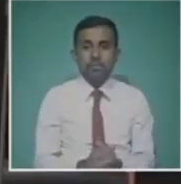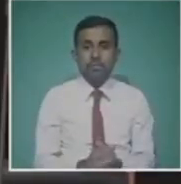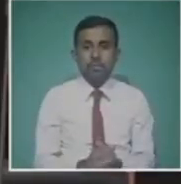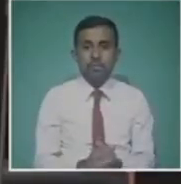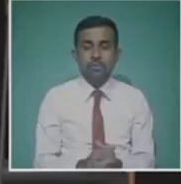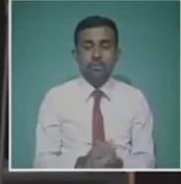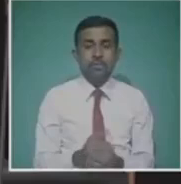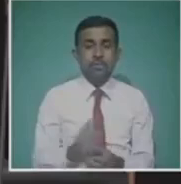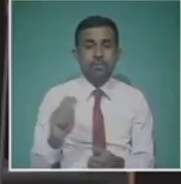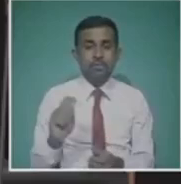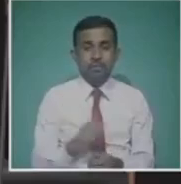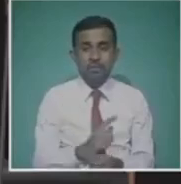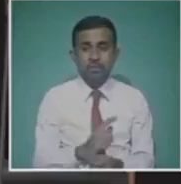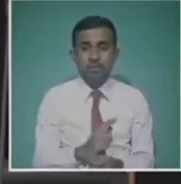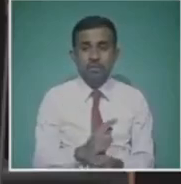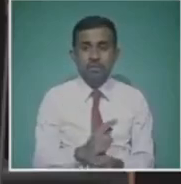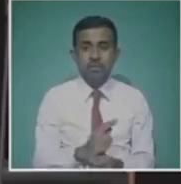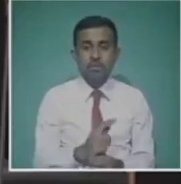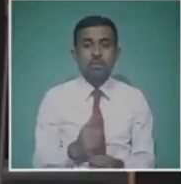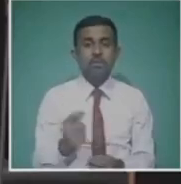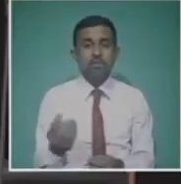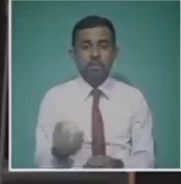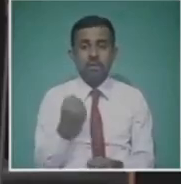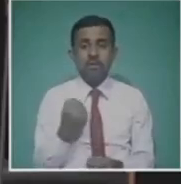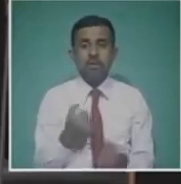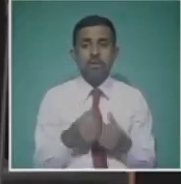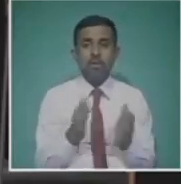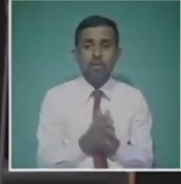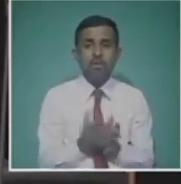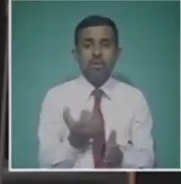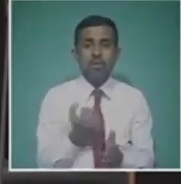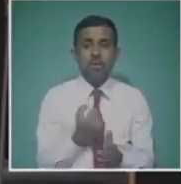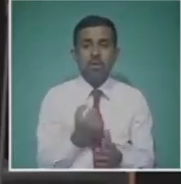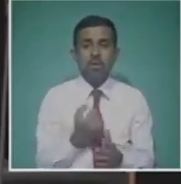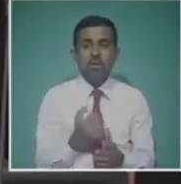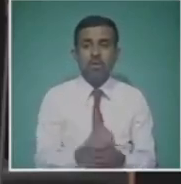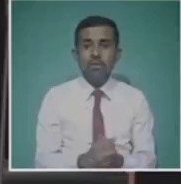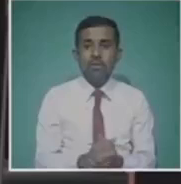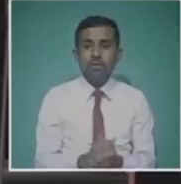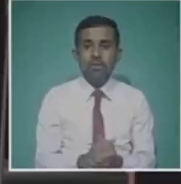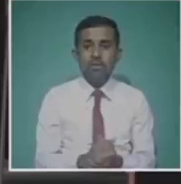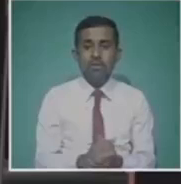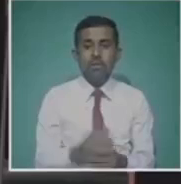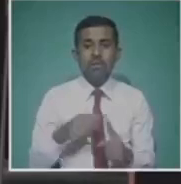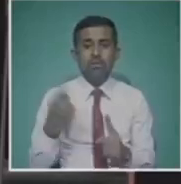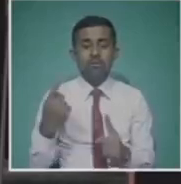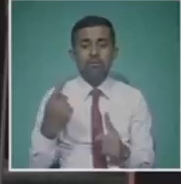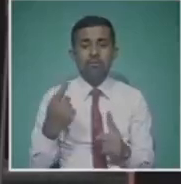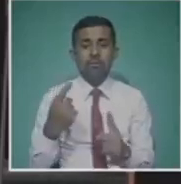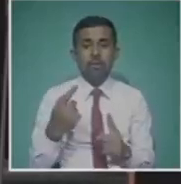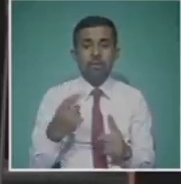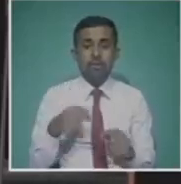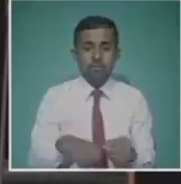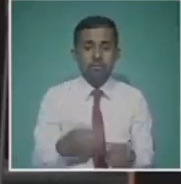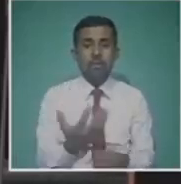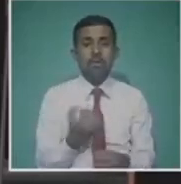gaastu ganna thiya thin me golla gannone hama ekkenama gannwa externals wal bahir upadiyata wedi kalyan nisala